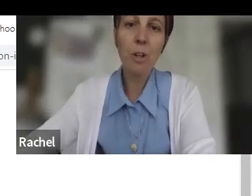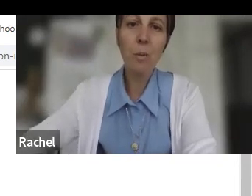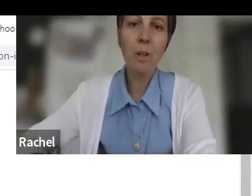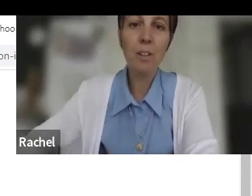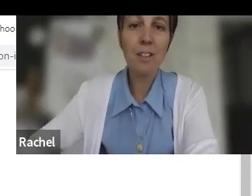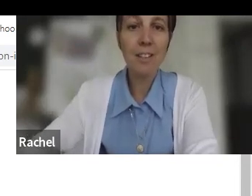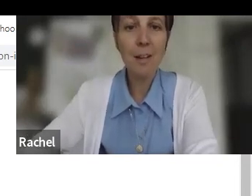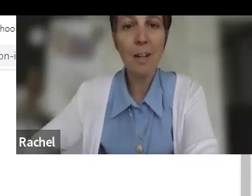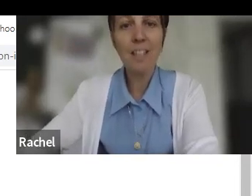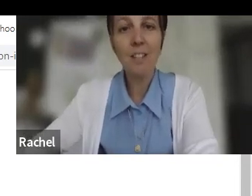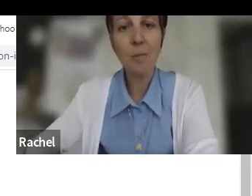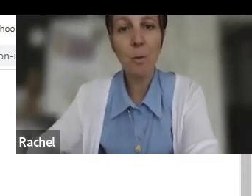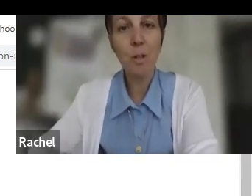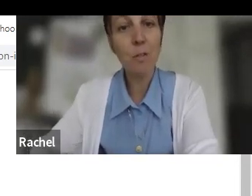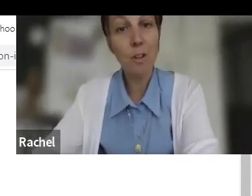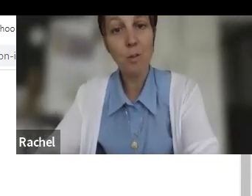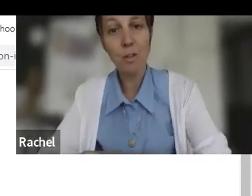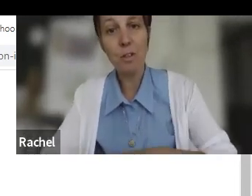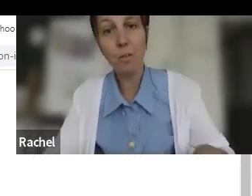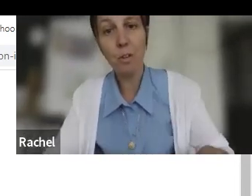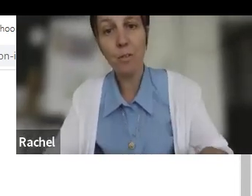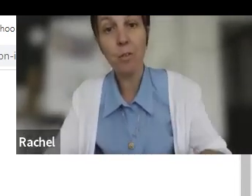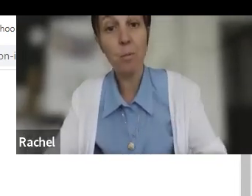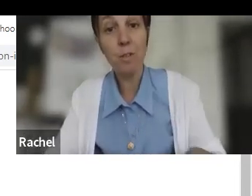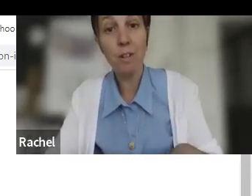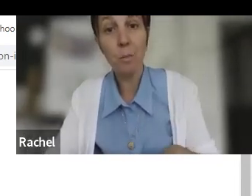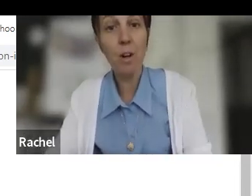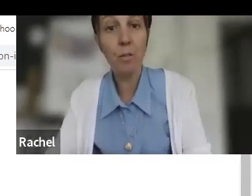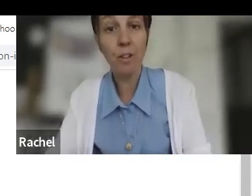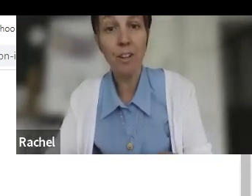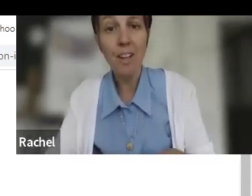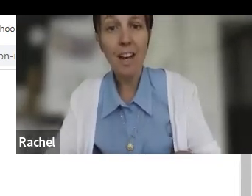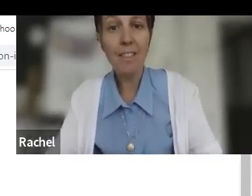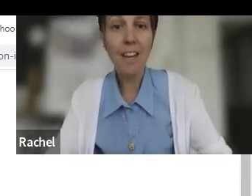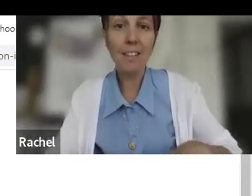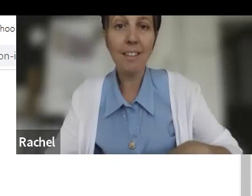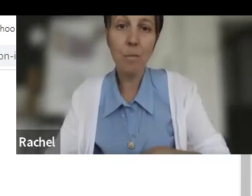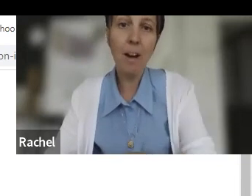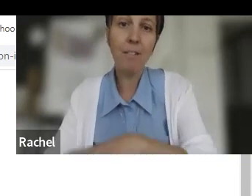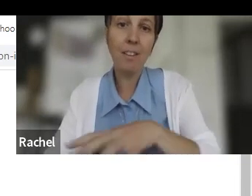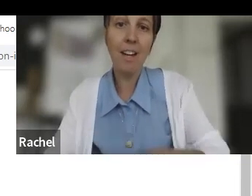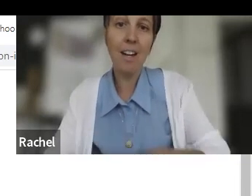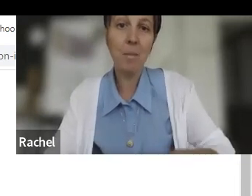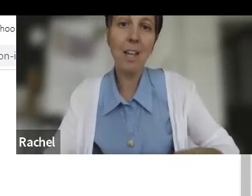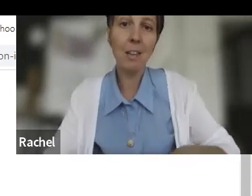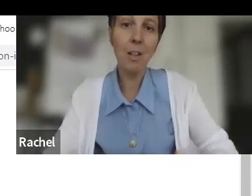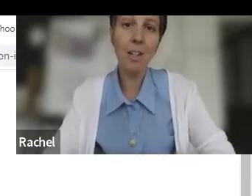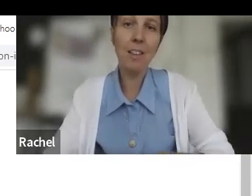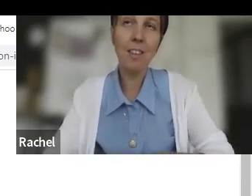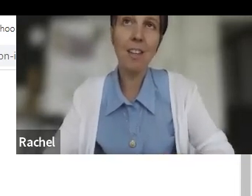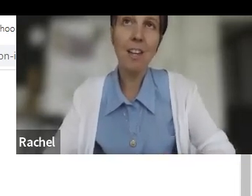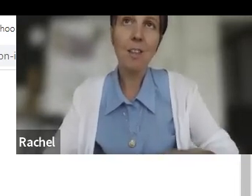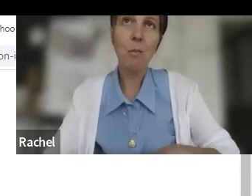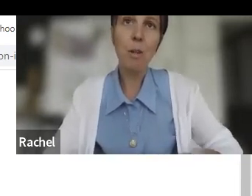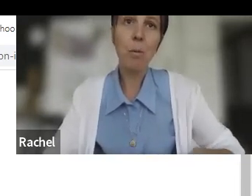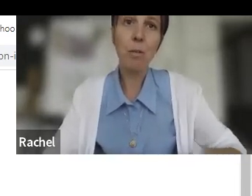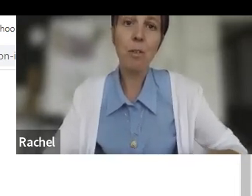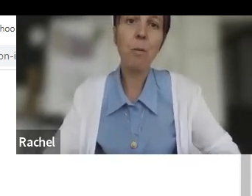trauma work, we look at the stabilization work first, which is one of the groups that we offer. And then after that, it would be then looking at